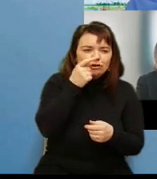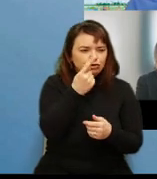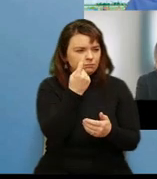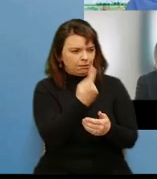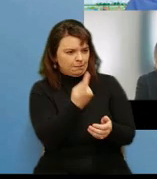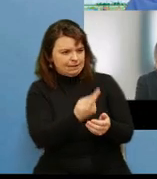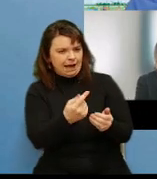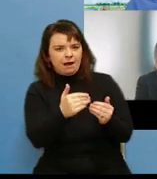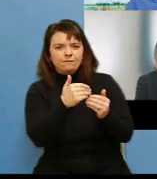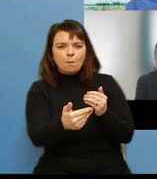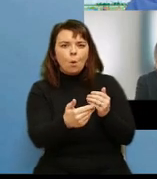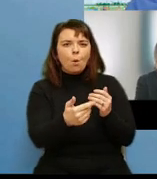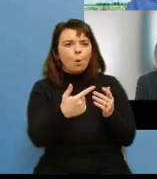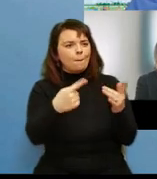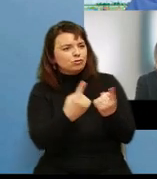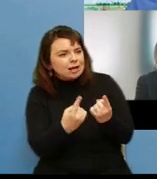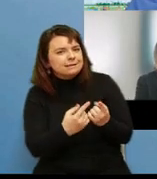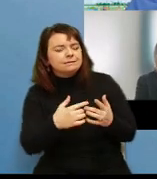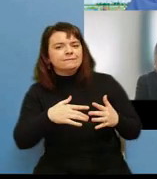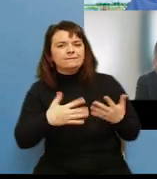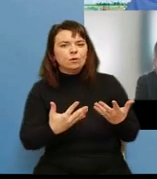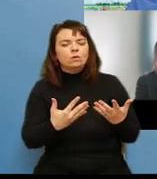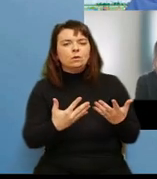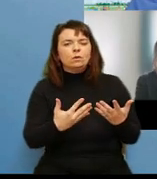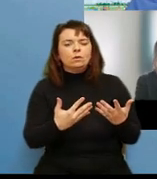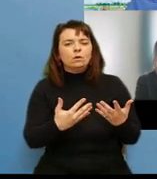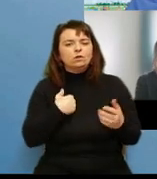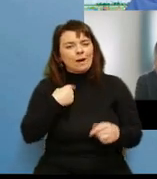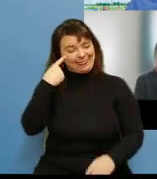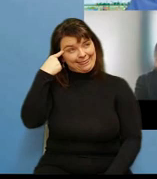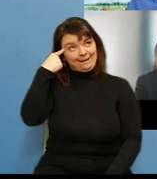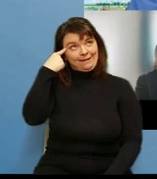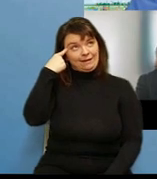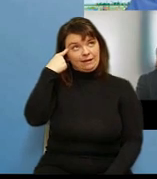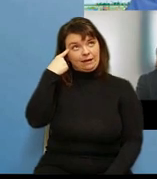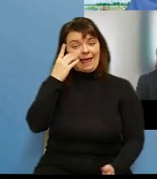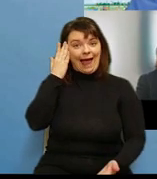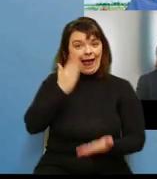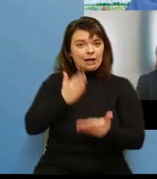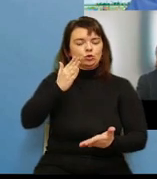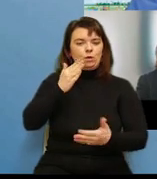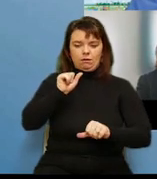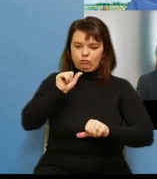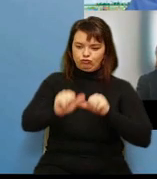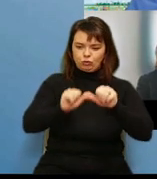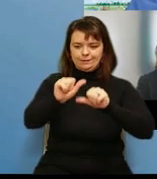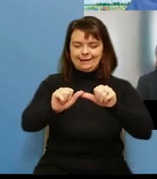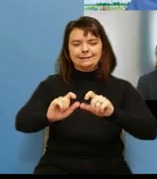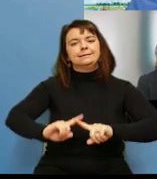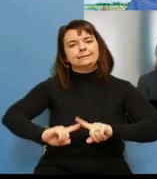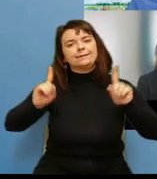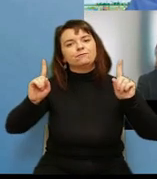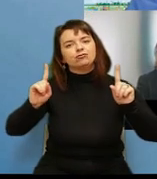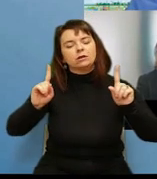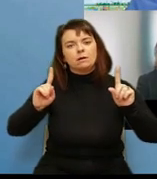be. I think the actual inspections themselves, I'm hoping, are a little bit more objective than subjective.